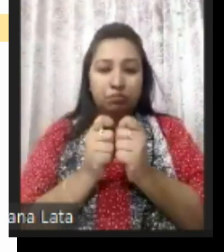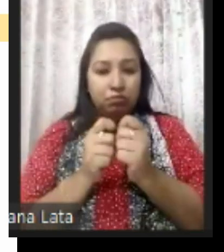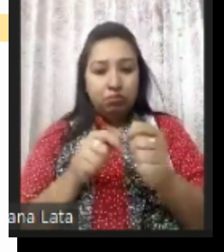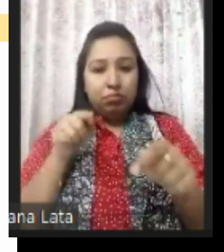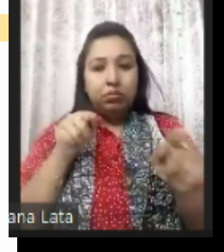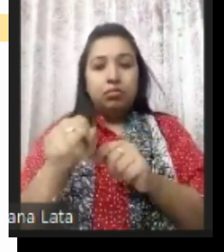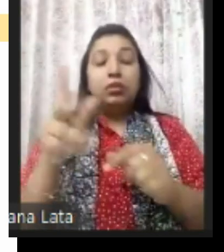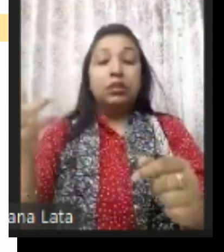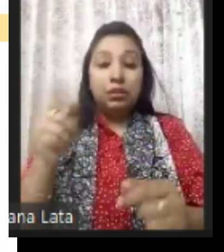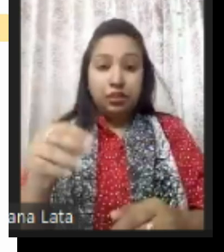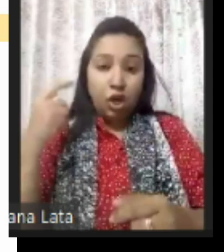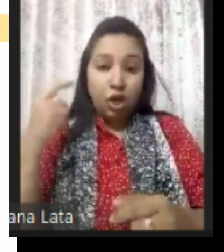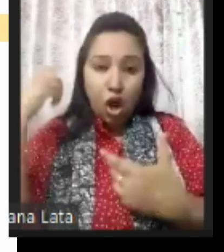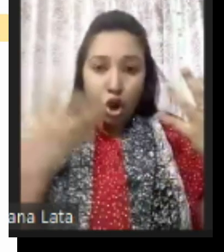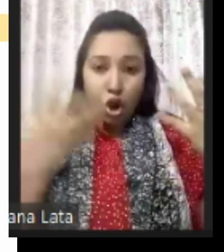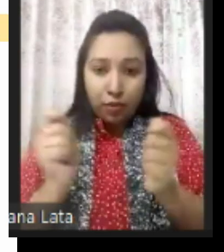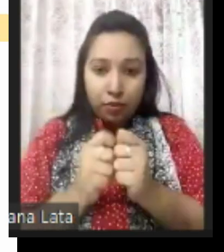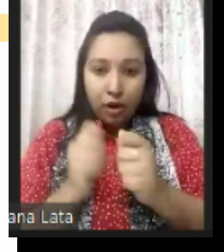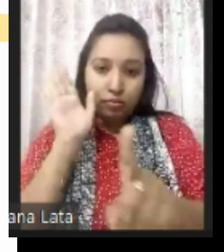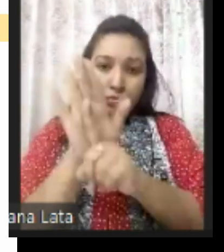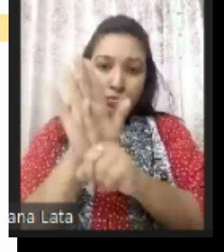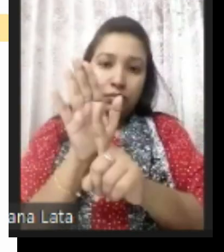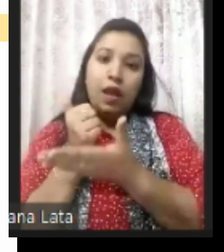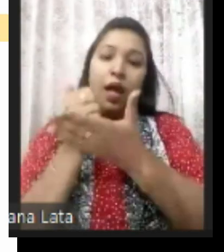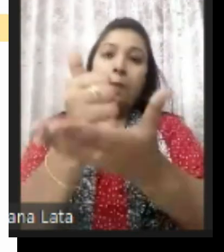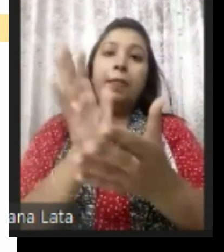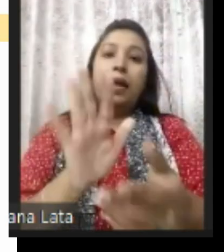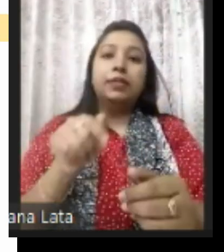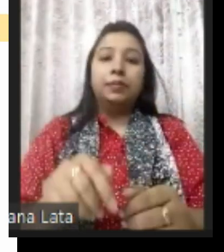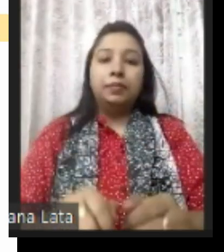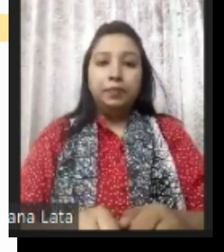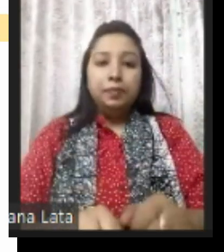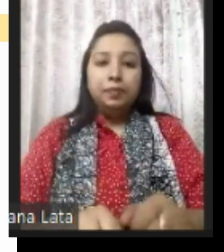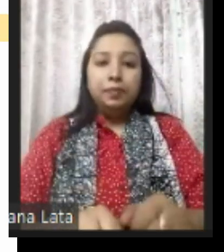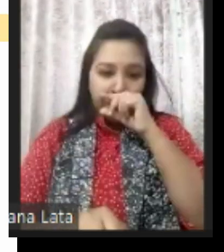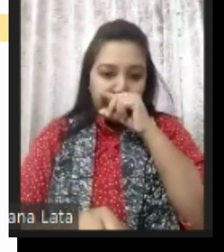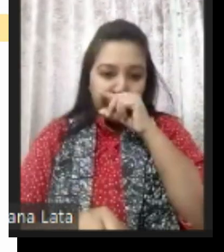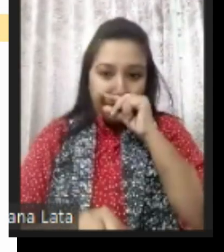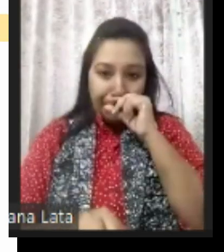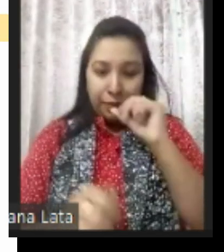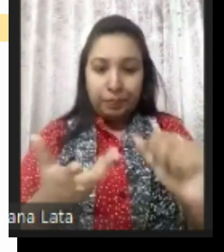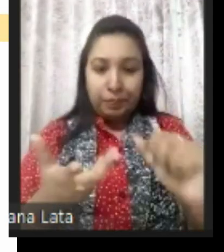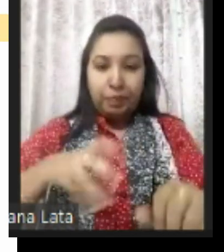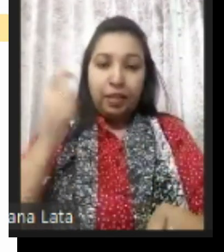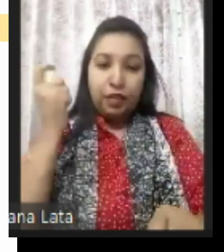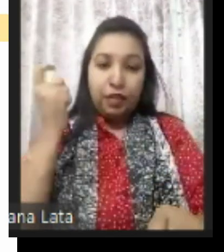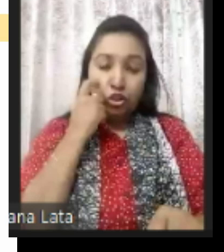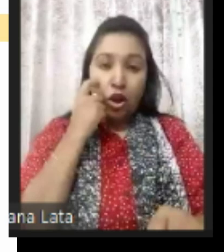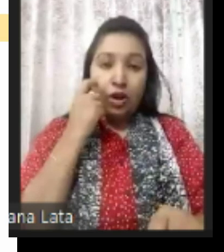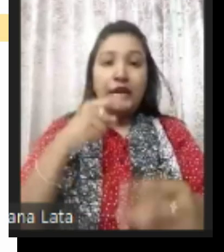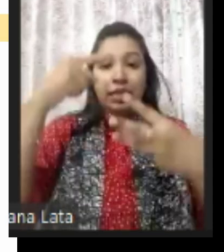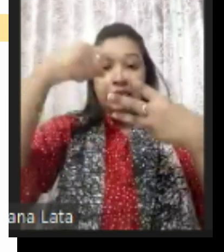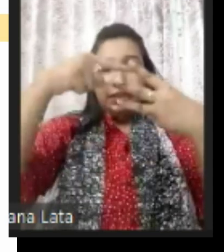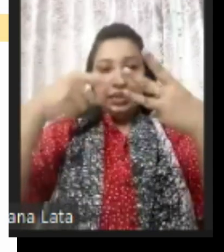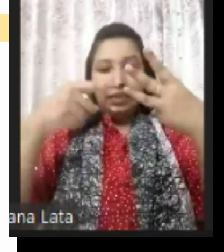making information accessible for people with disabilities. Ladies and gentlemen, Bangladesh government have the three commitment to